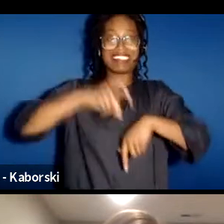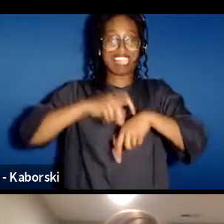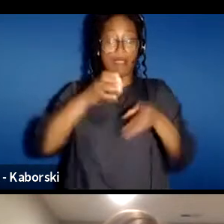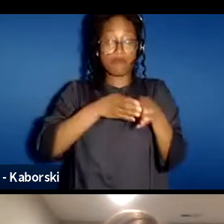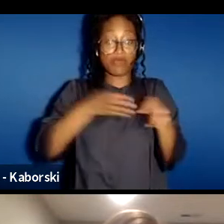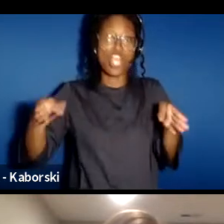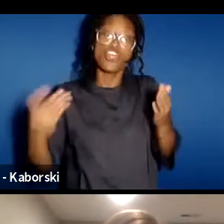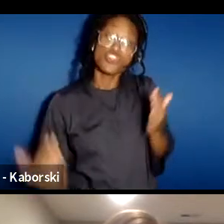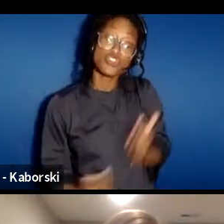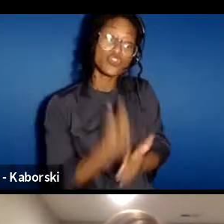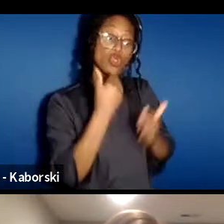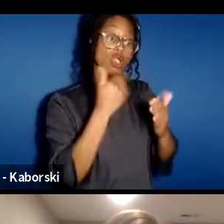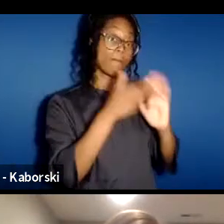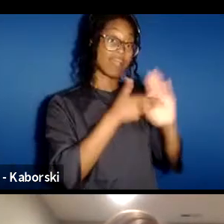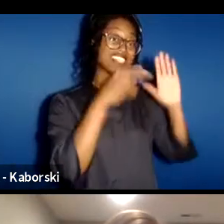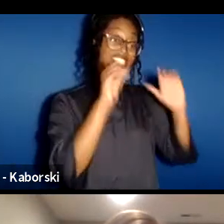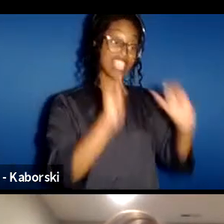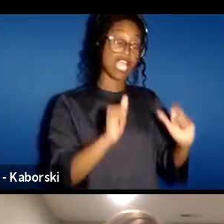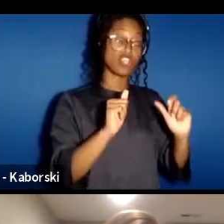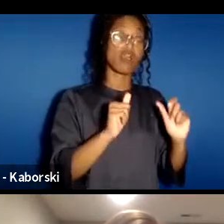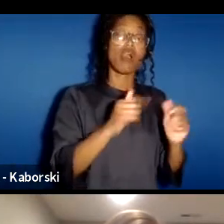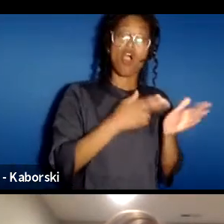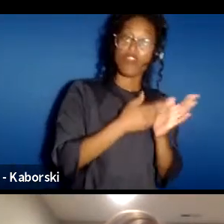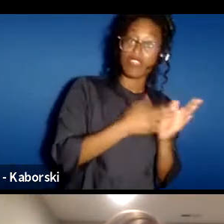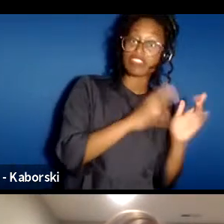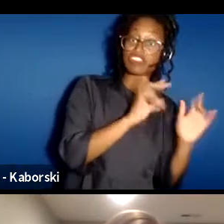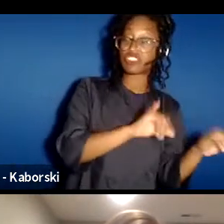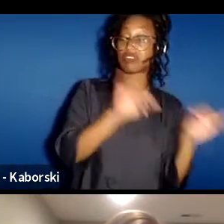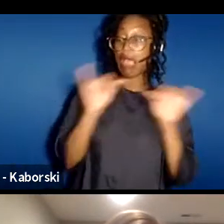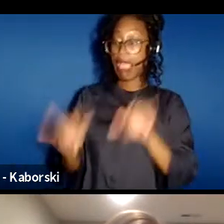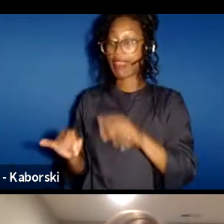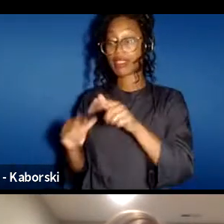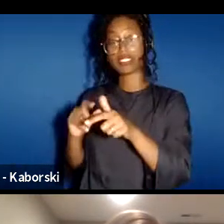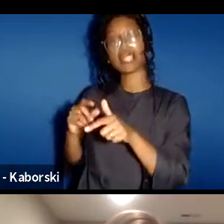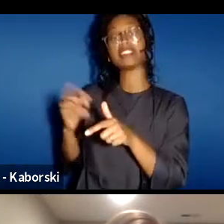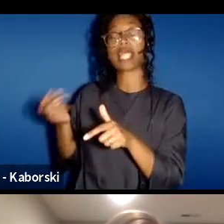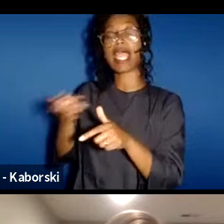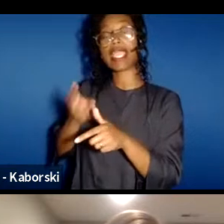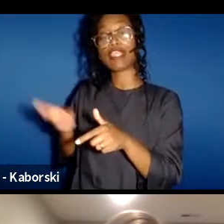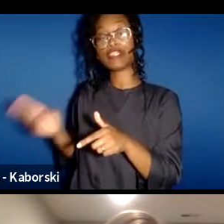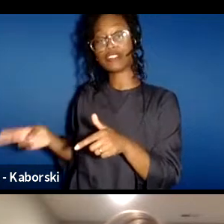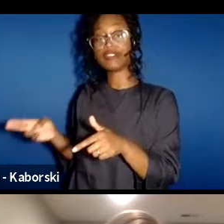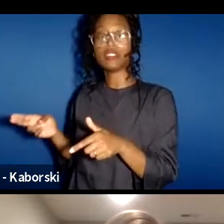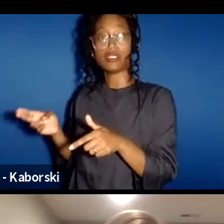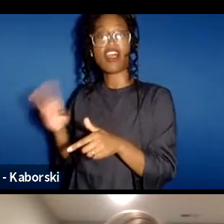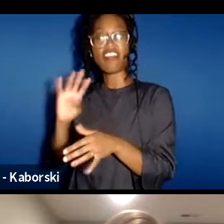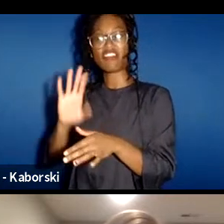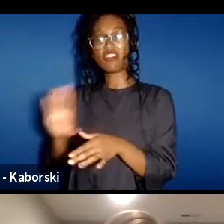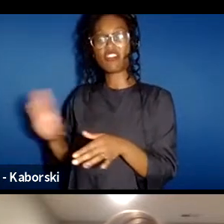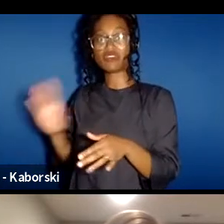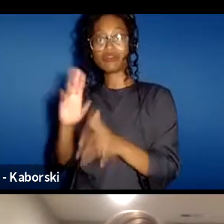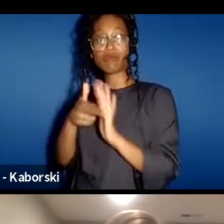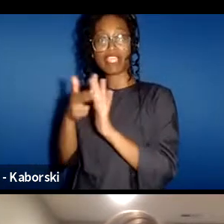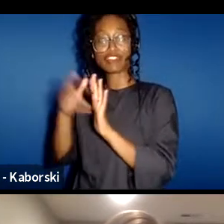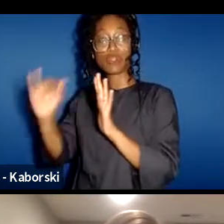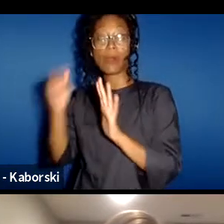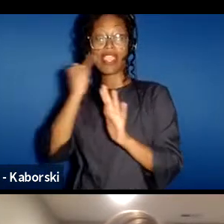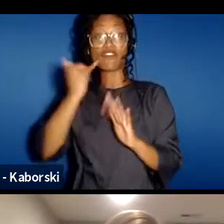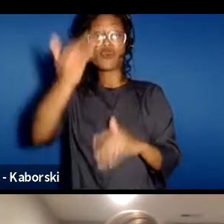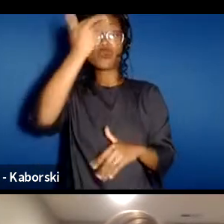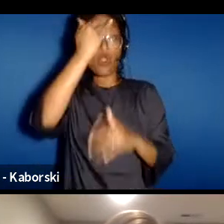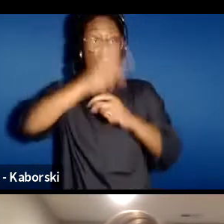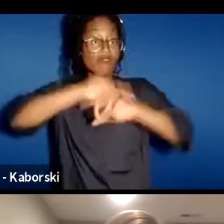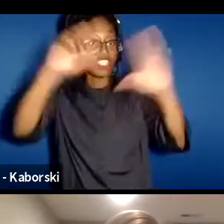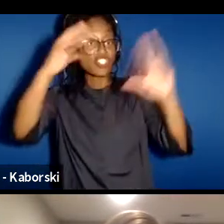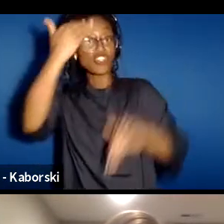just as much as heritage brands. I think as long as you have a vision and a guidance of where you're headed and what you want